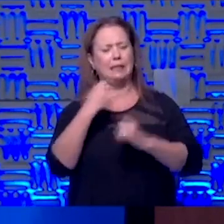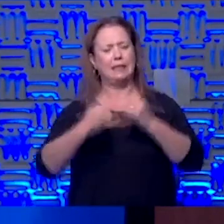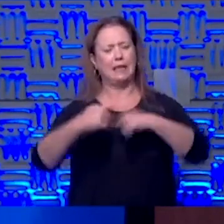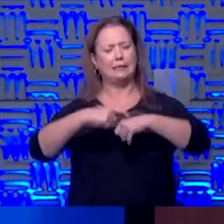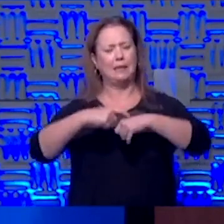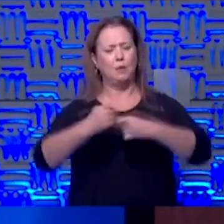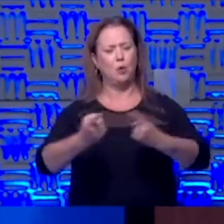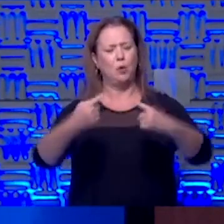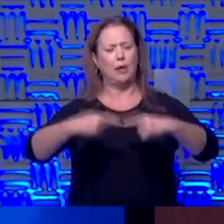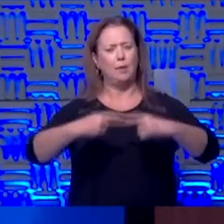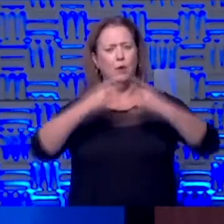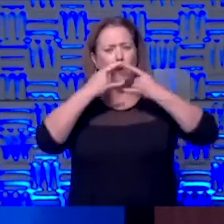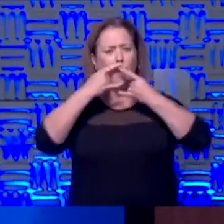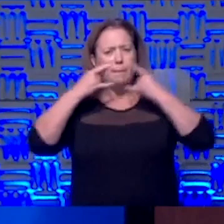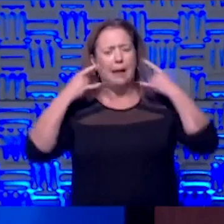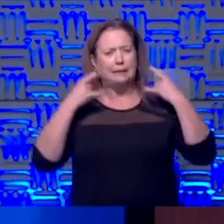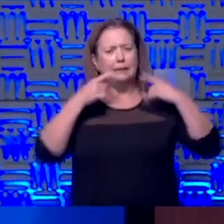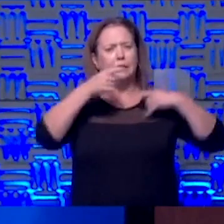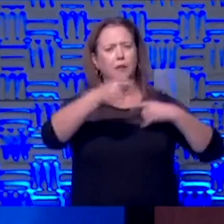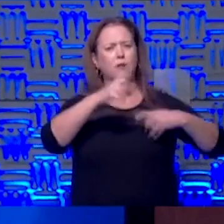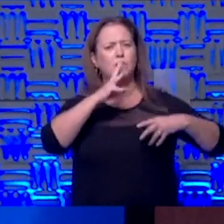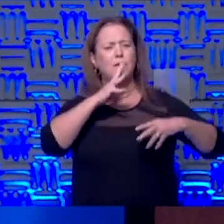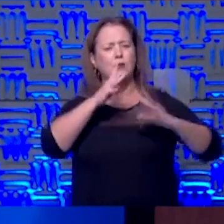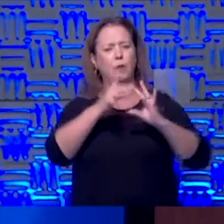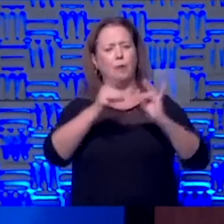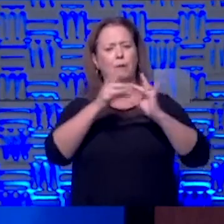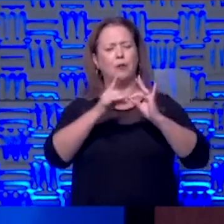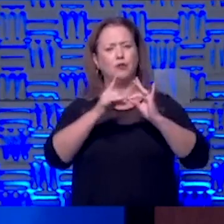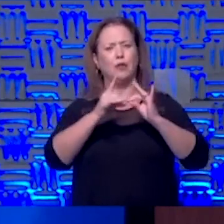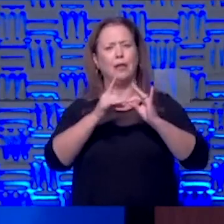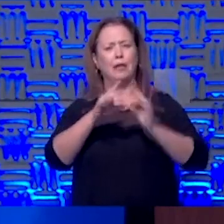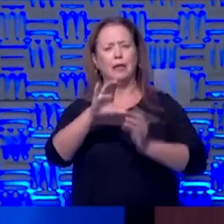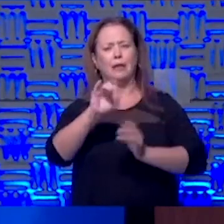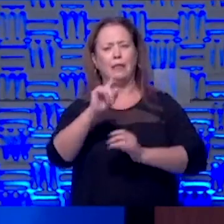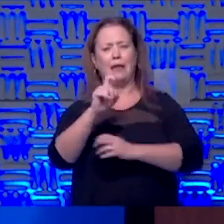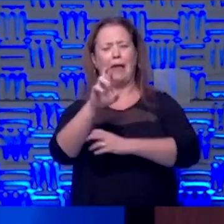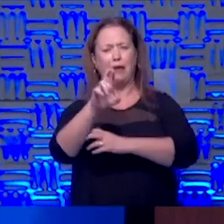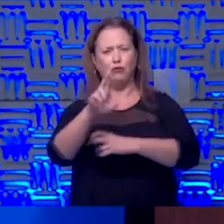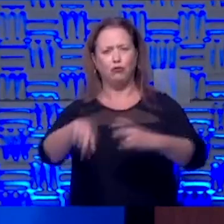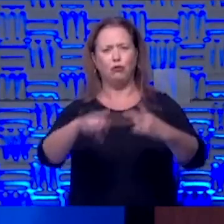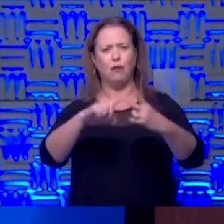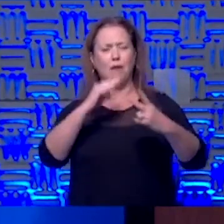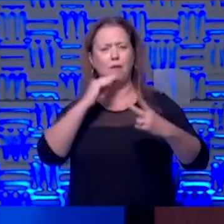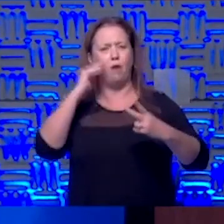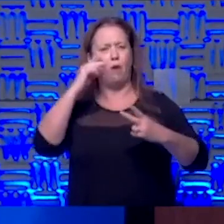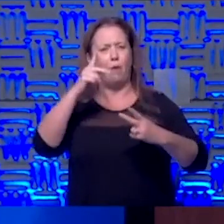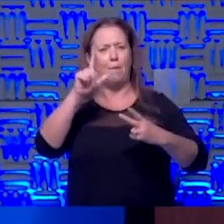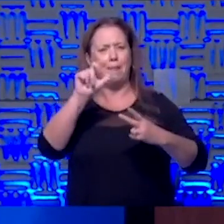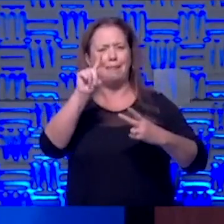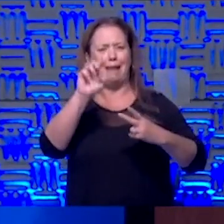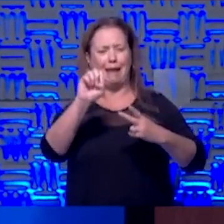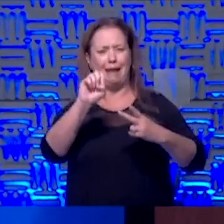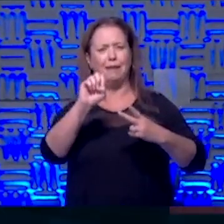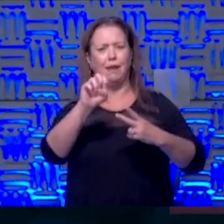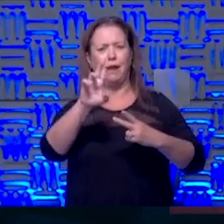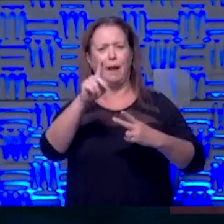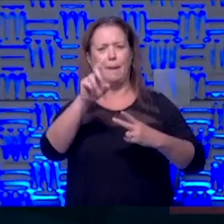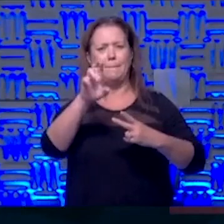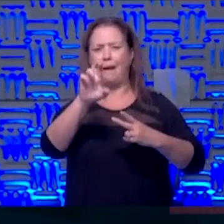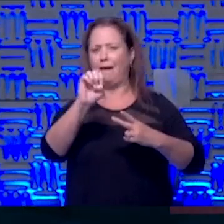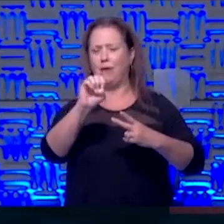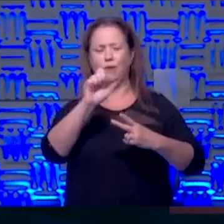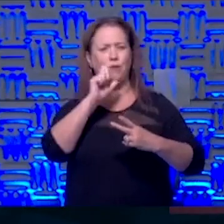masks. And he has noticed, and you had mentioned you thought the catcher and home plate umpire could wear masks. He's noticed that's not happening with the